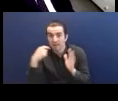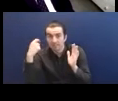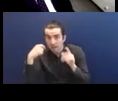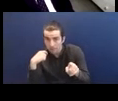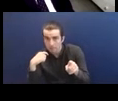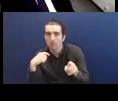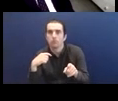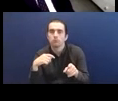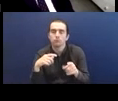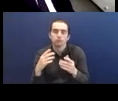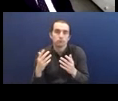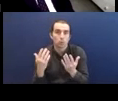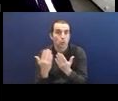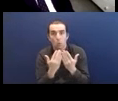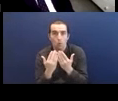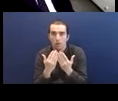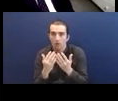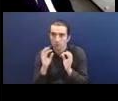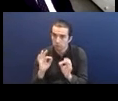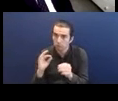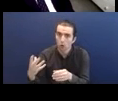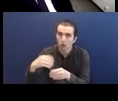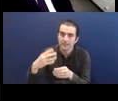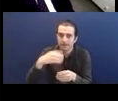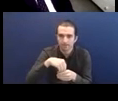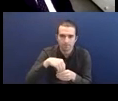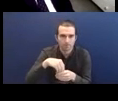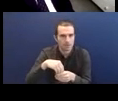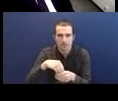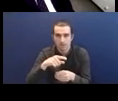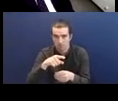for question A. Question A. Let's just do A and see how we get on with that.